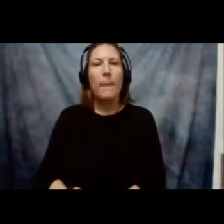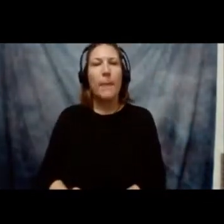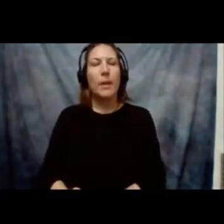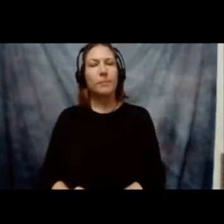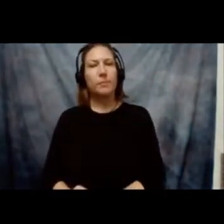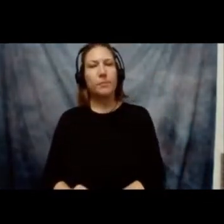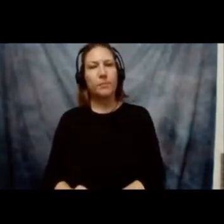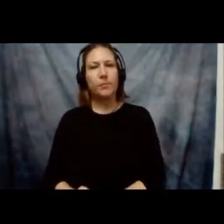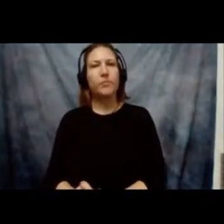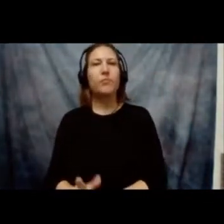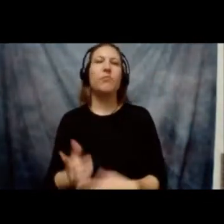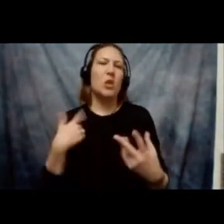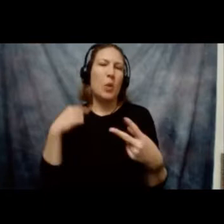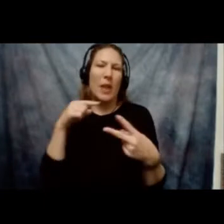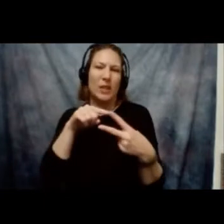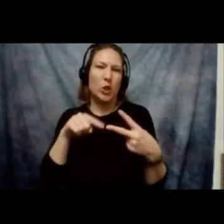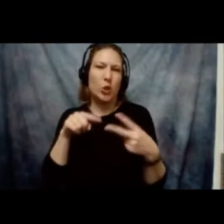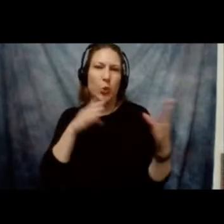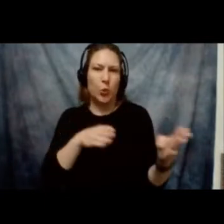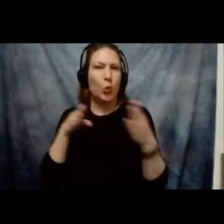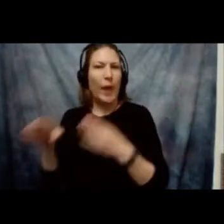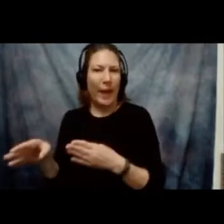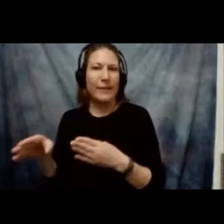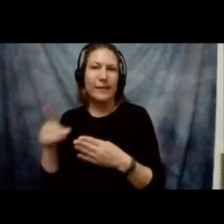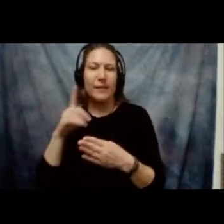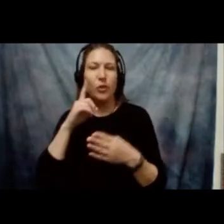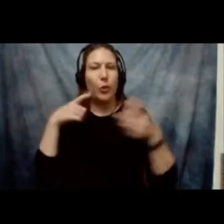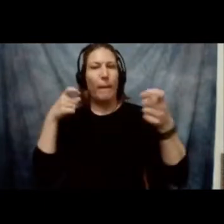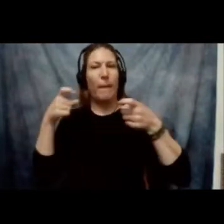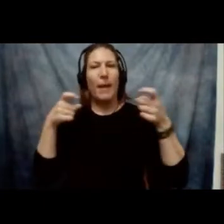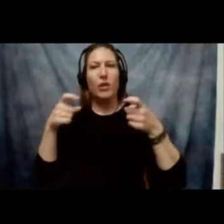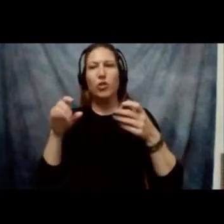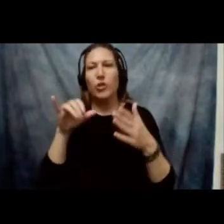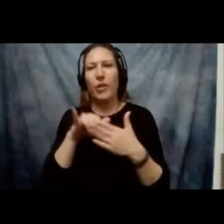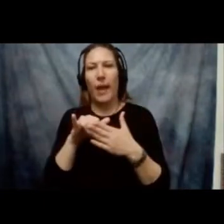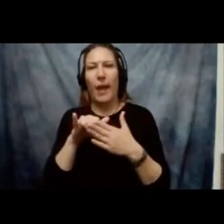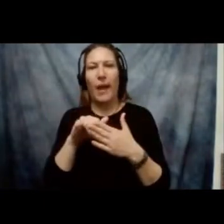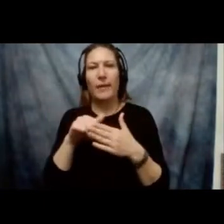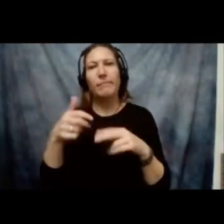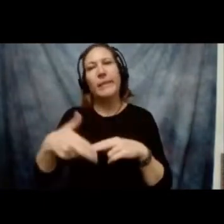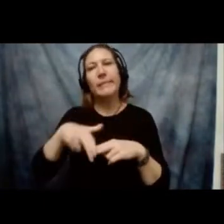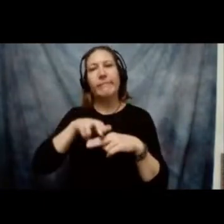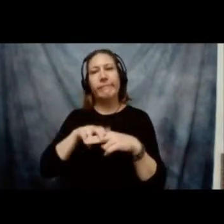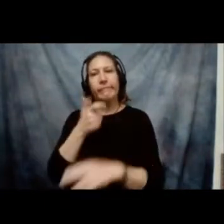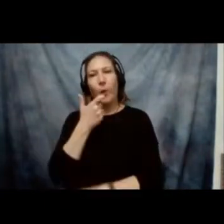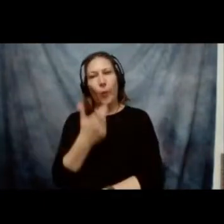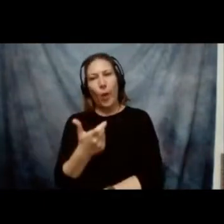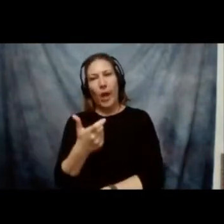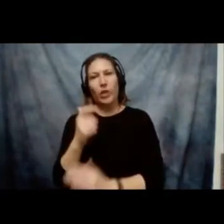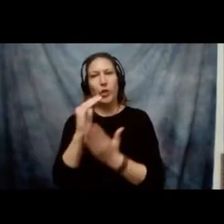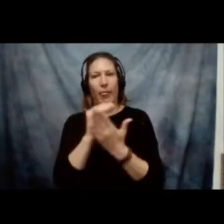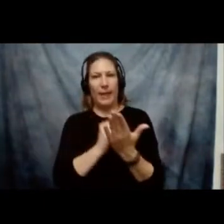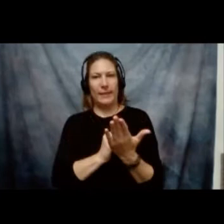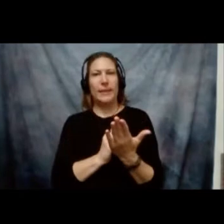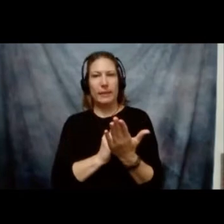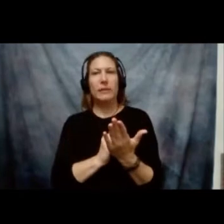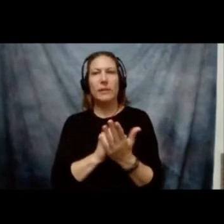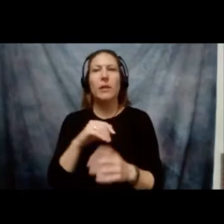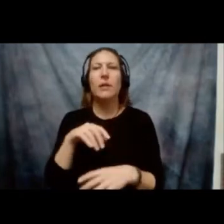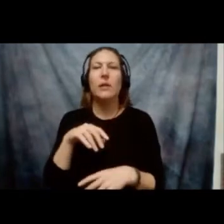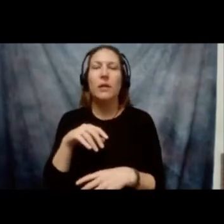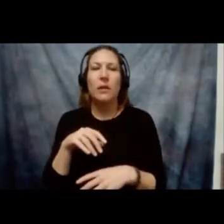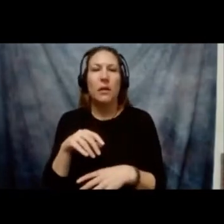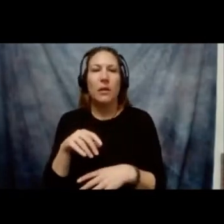to manage what I call the sit back and watch lesson. You can either try and incorporate the key details